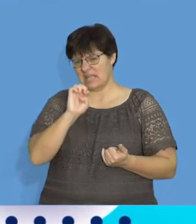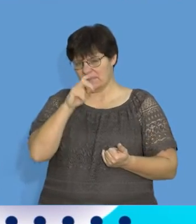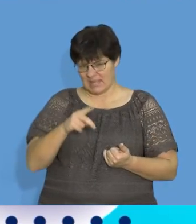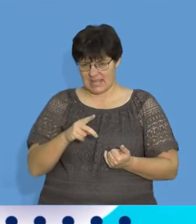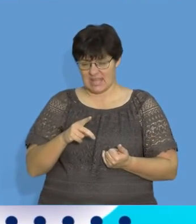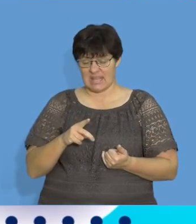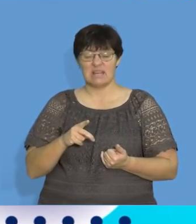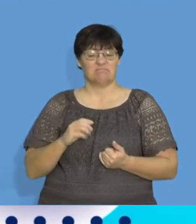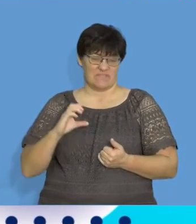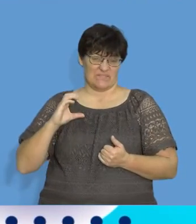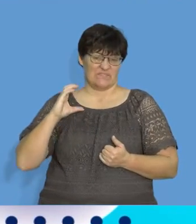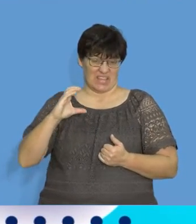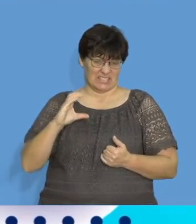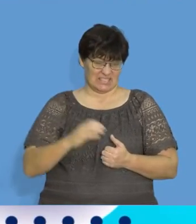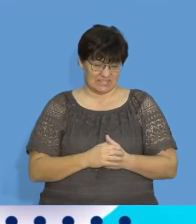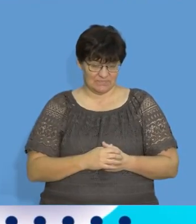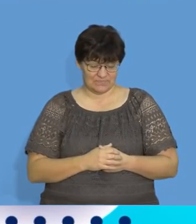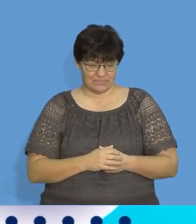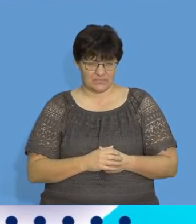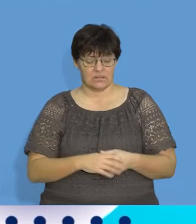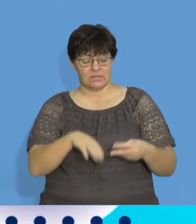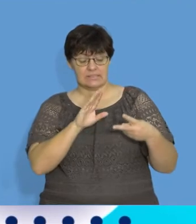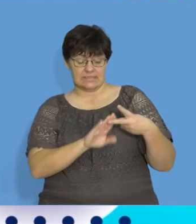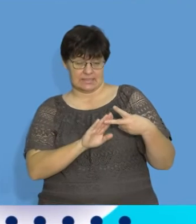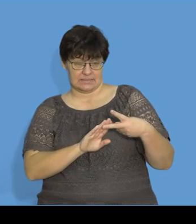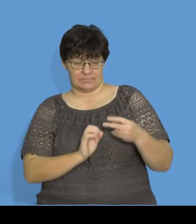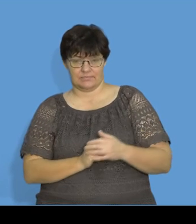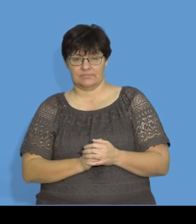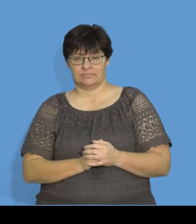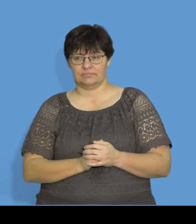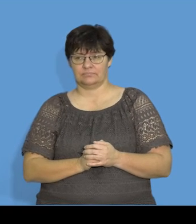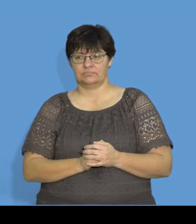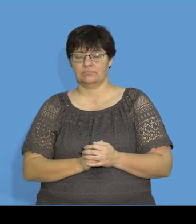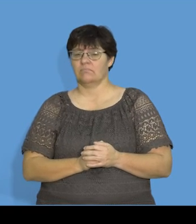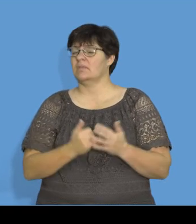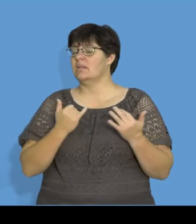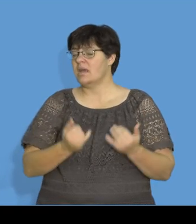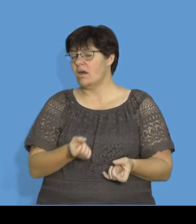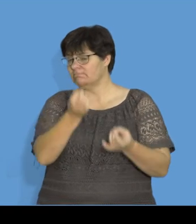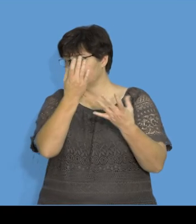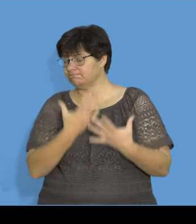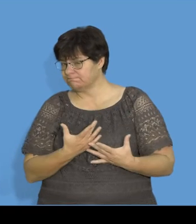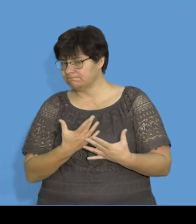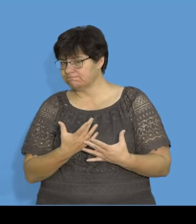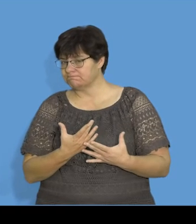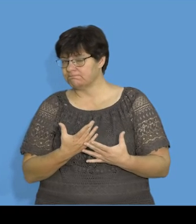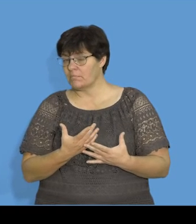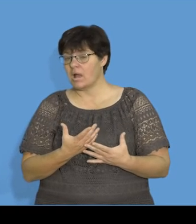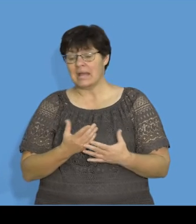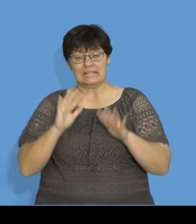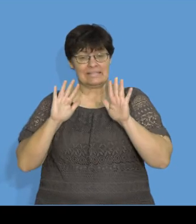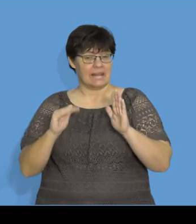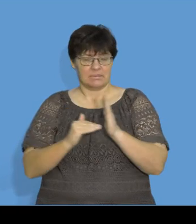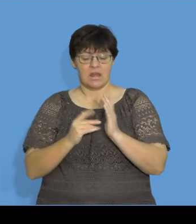energy here, okay? Second part of the question. They now tell you that it's lifted